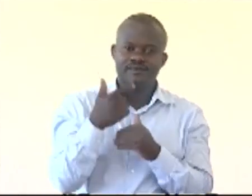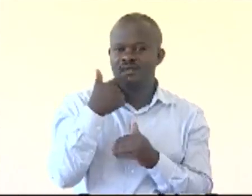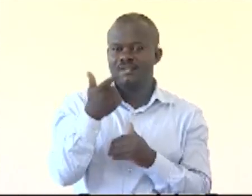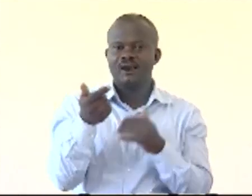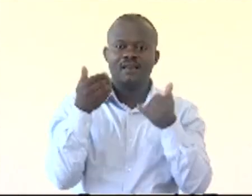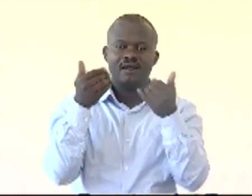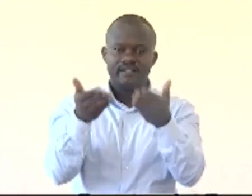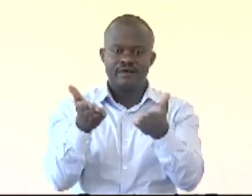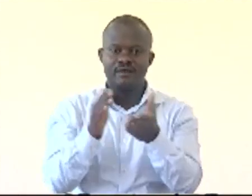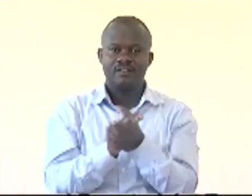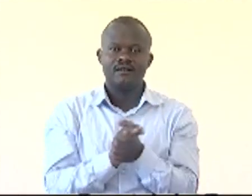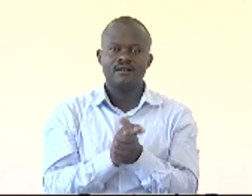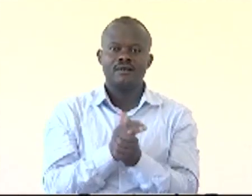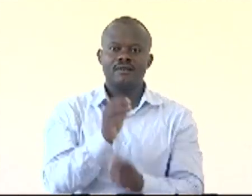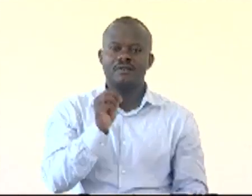here,